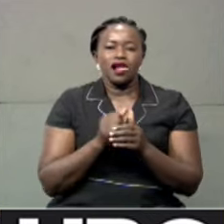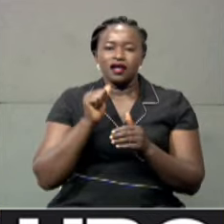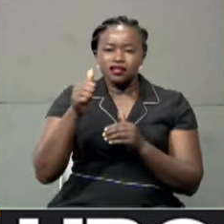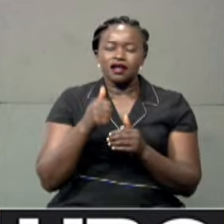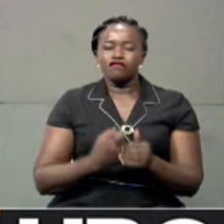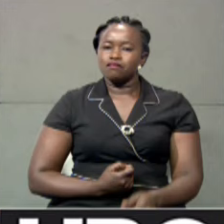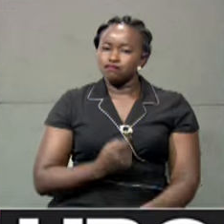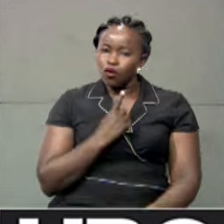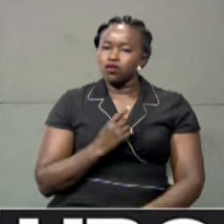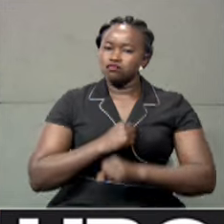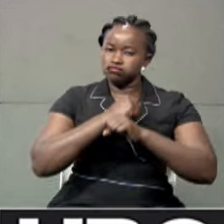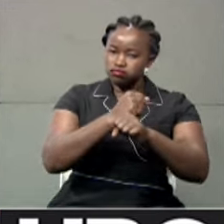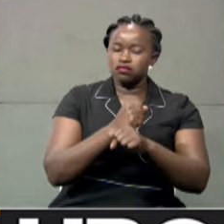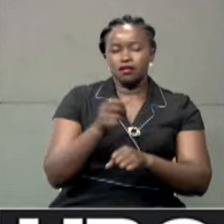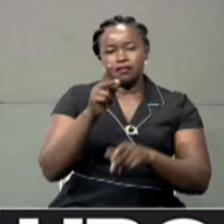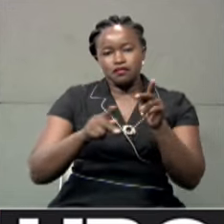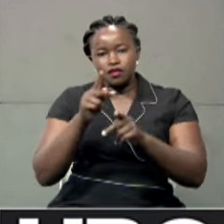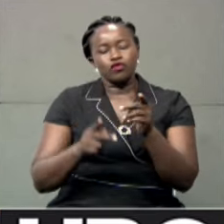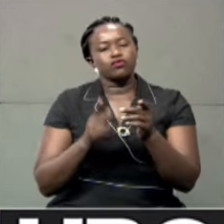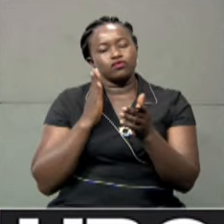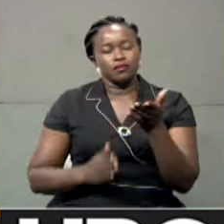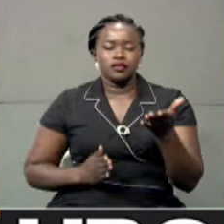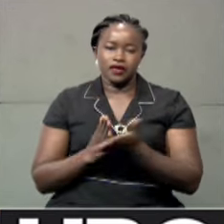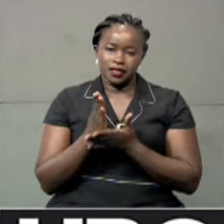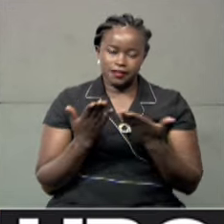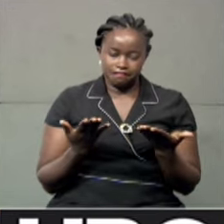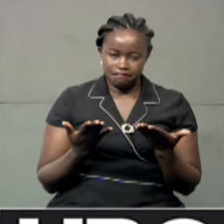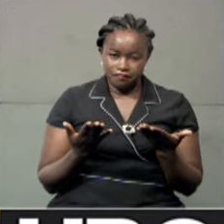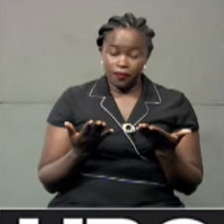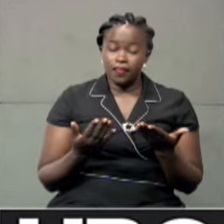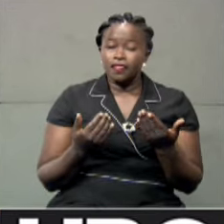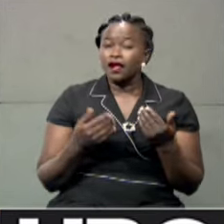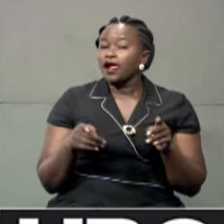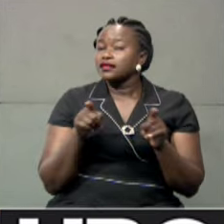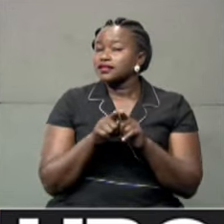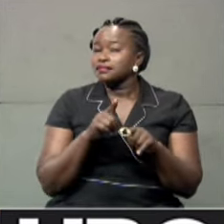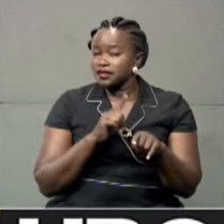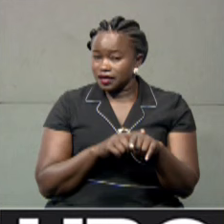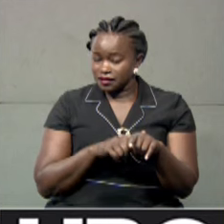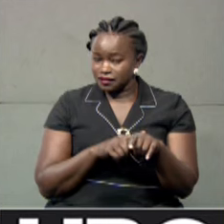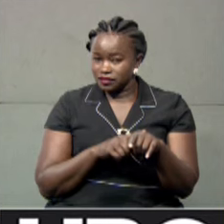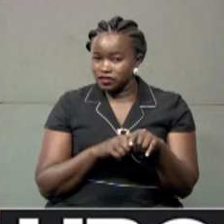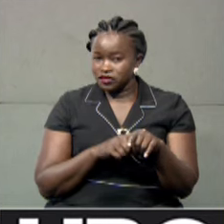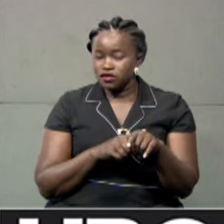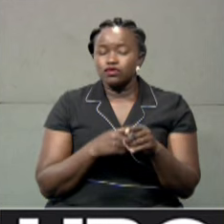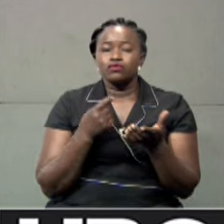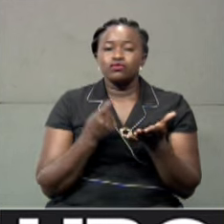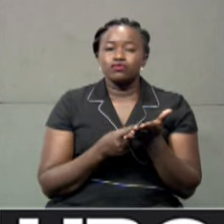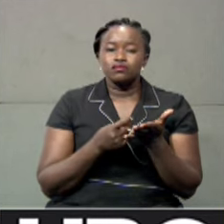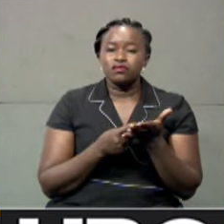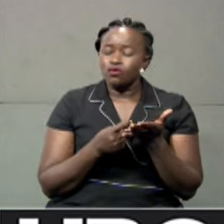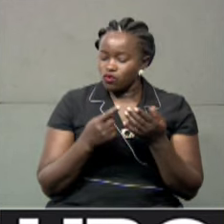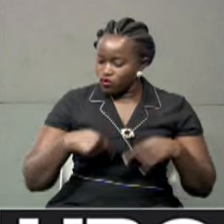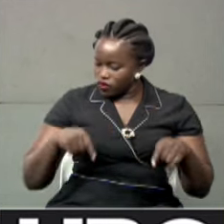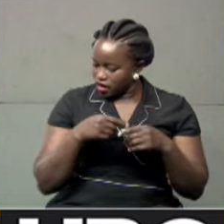of human and people rights. Still during the same period, the country lost